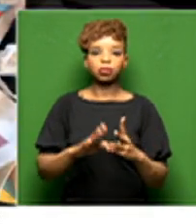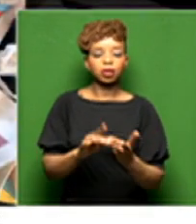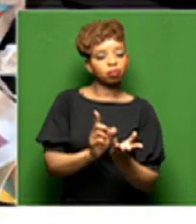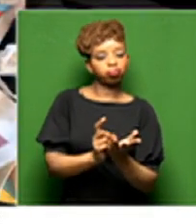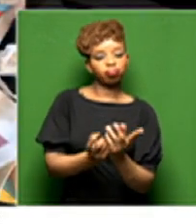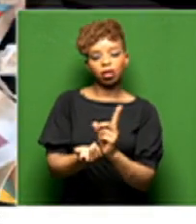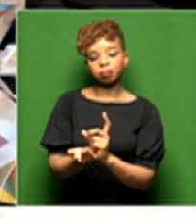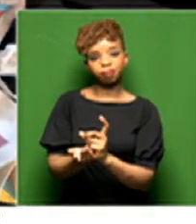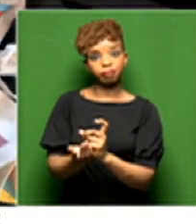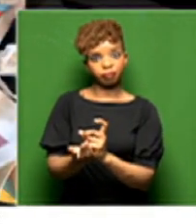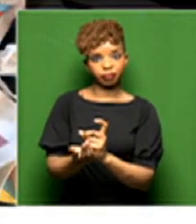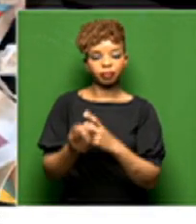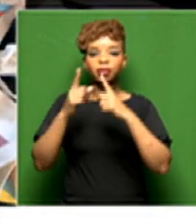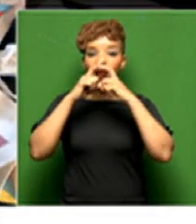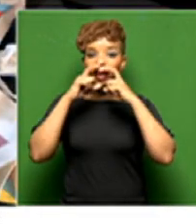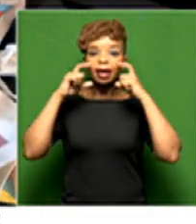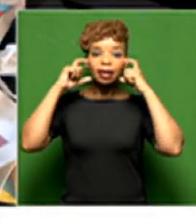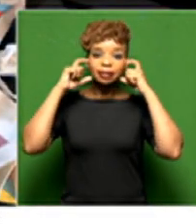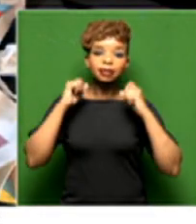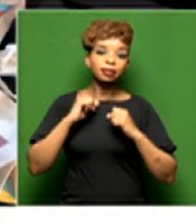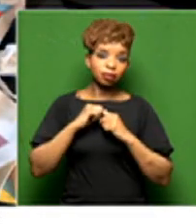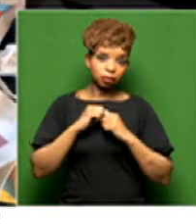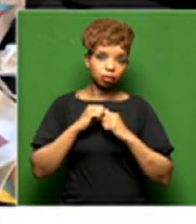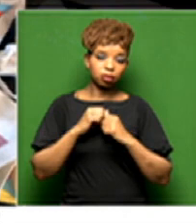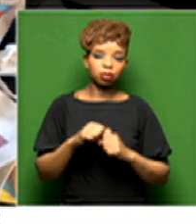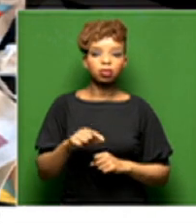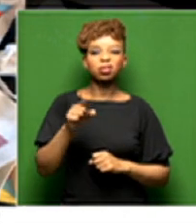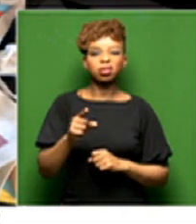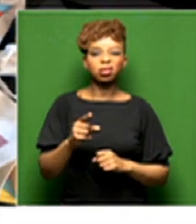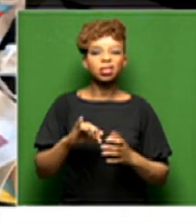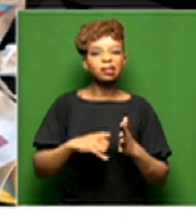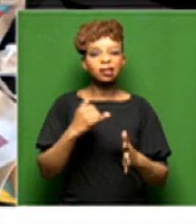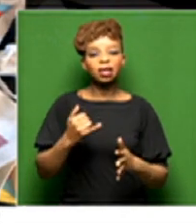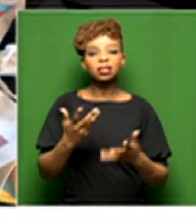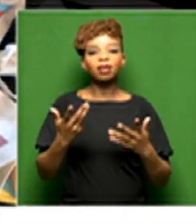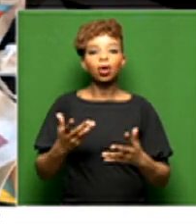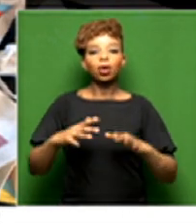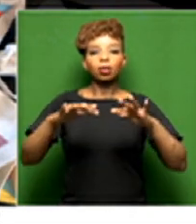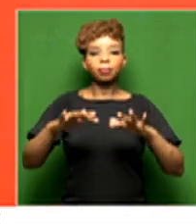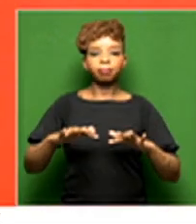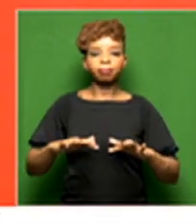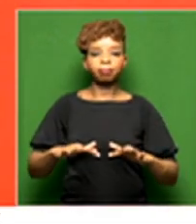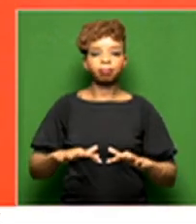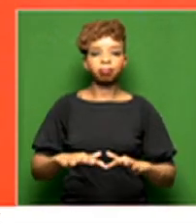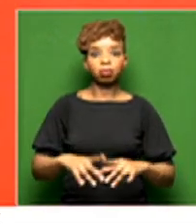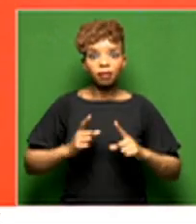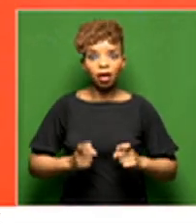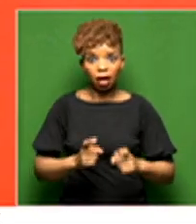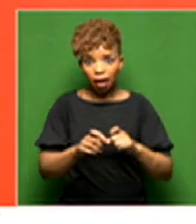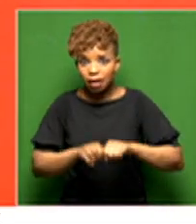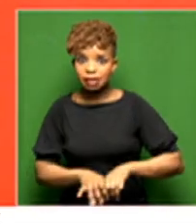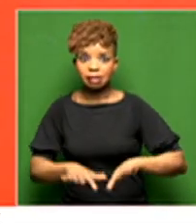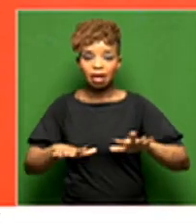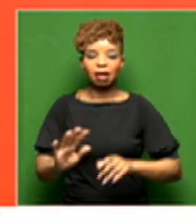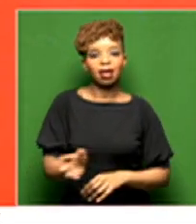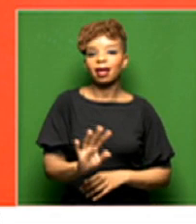sanitizing, wearing masks, that's really just slowing down the interaction of the virus. The reality is that everybody